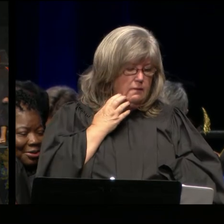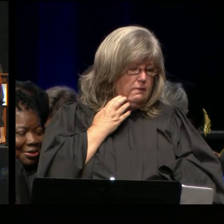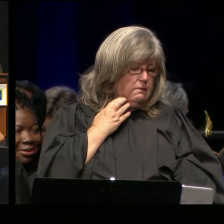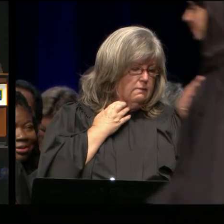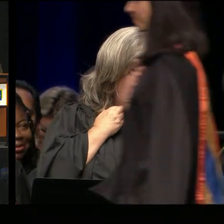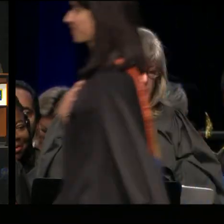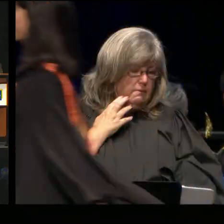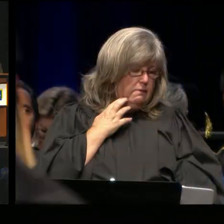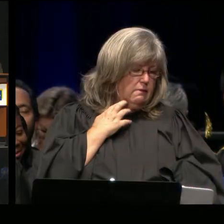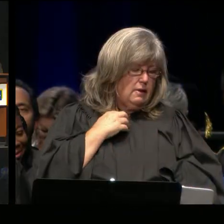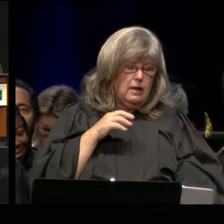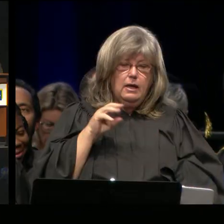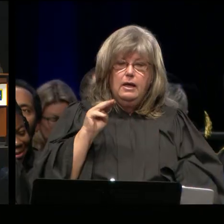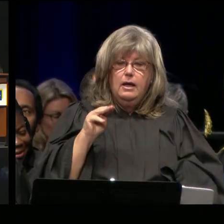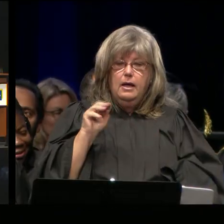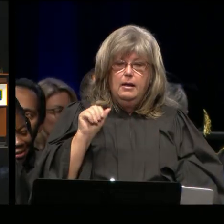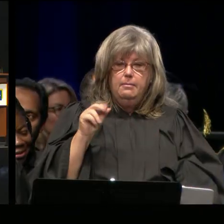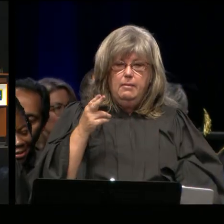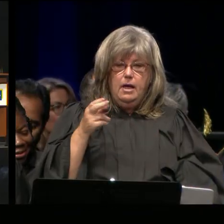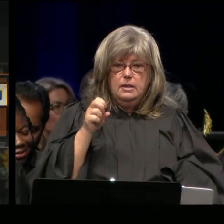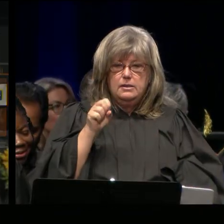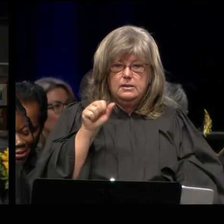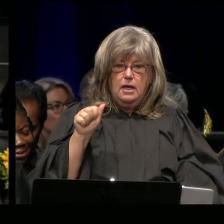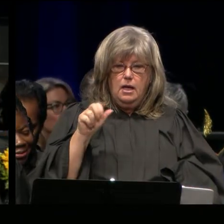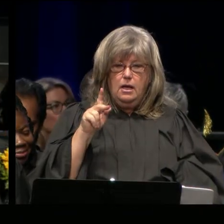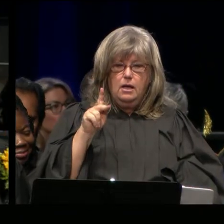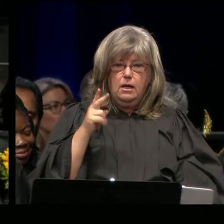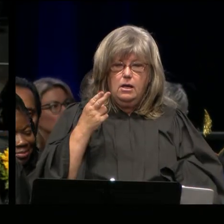Masa Kodadadi.